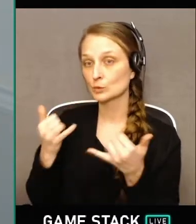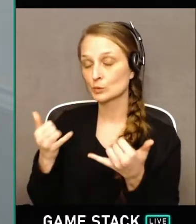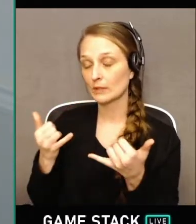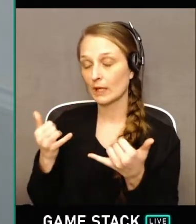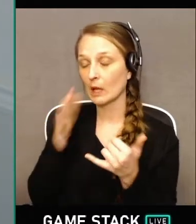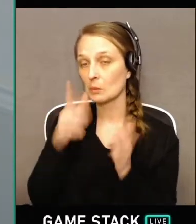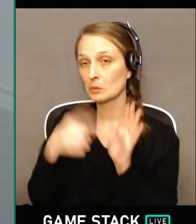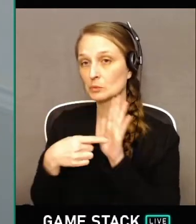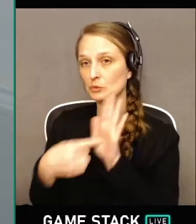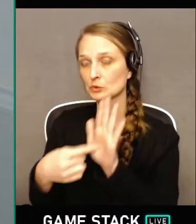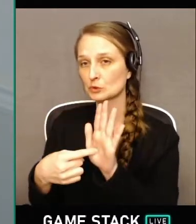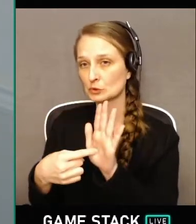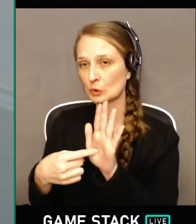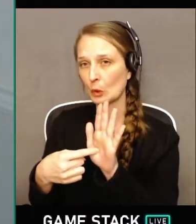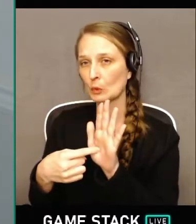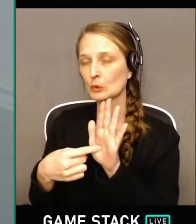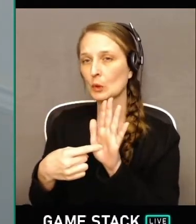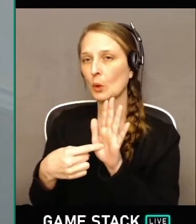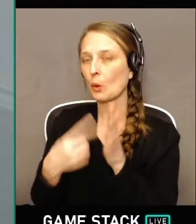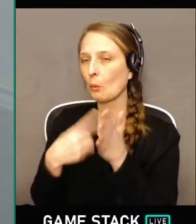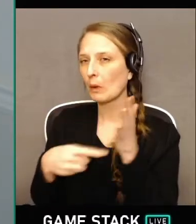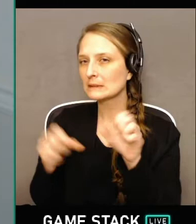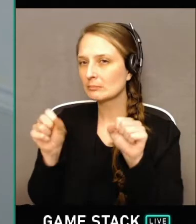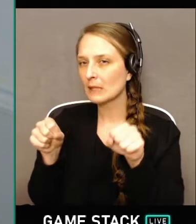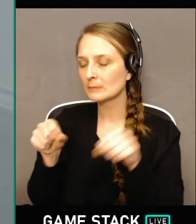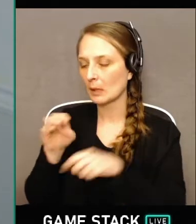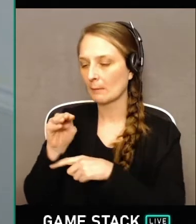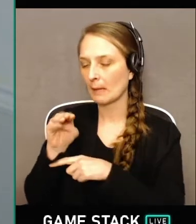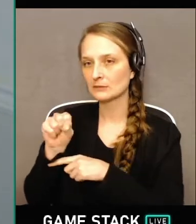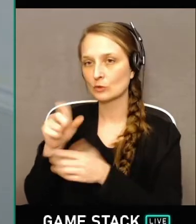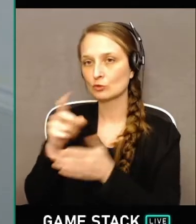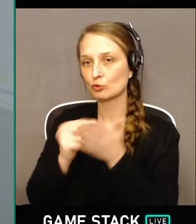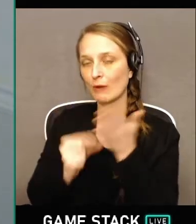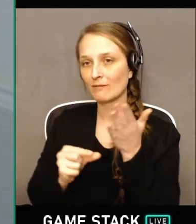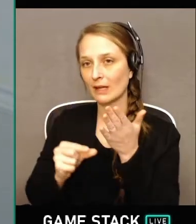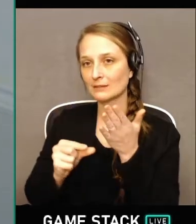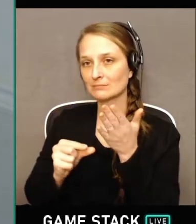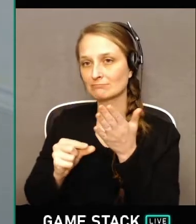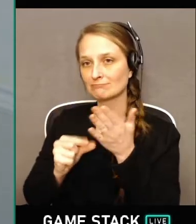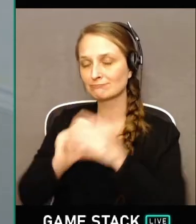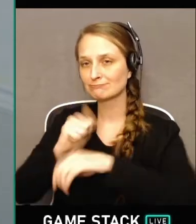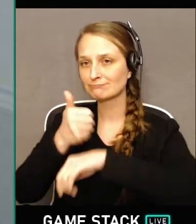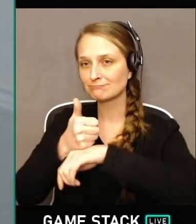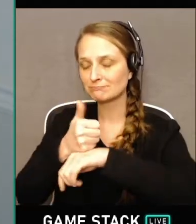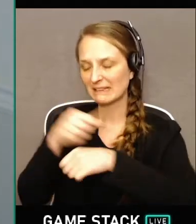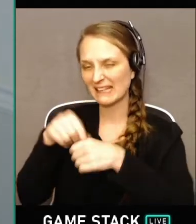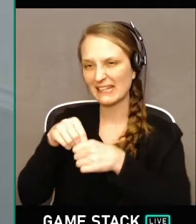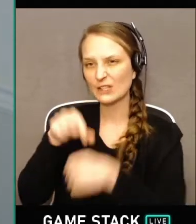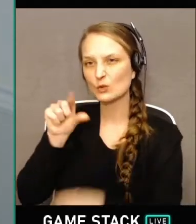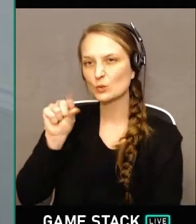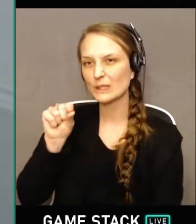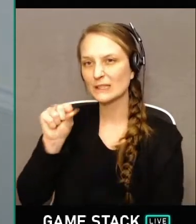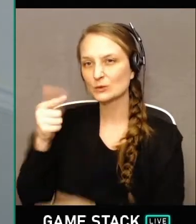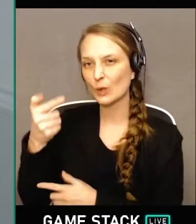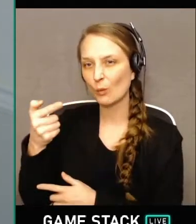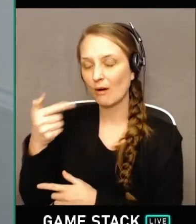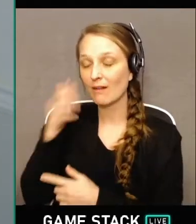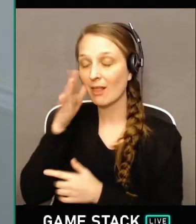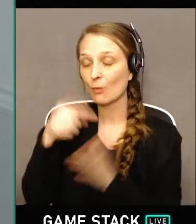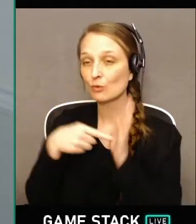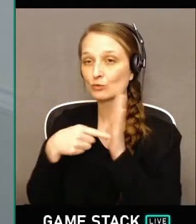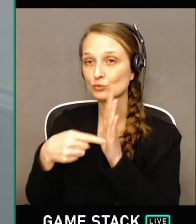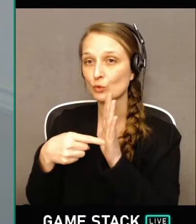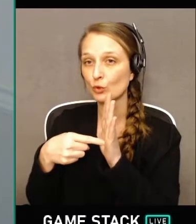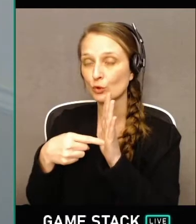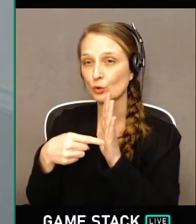a glimpse of what's possible on Microsoft Graphics platform in 2021. And I'm going to show you how we are